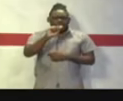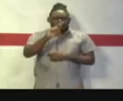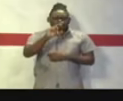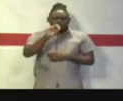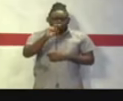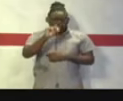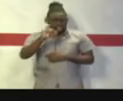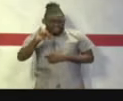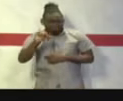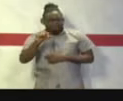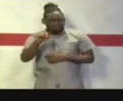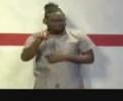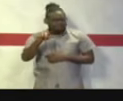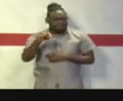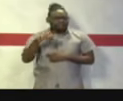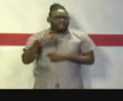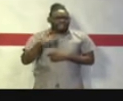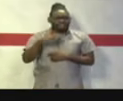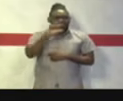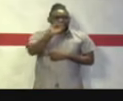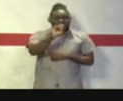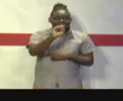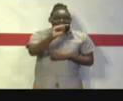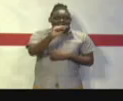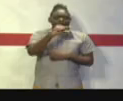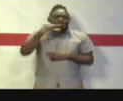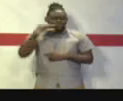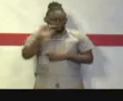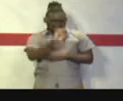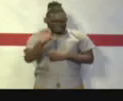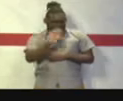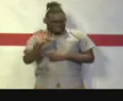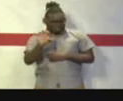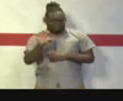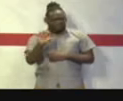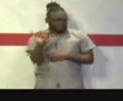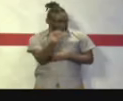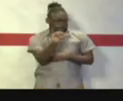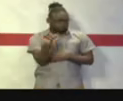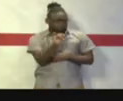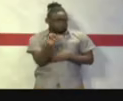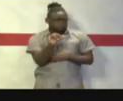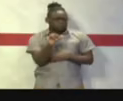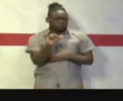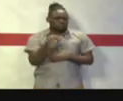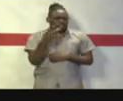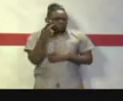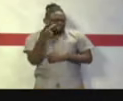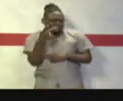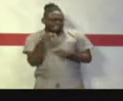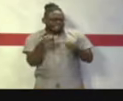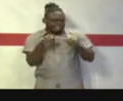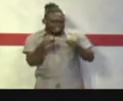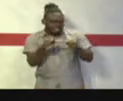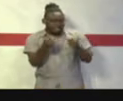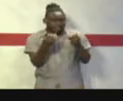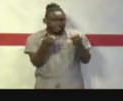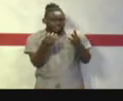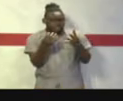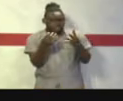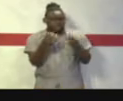in St. George East in the number of cases. We're still seeing a high caseload in Victoria, being the highest, standing